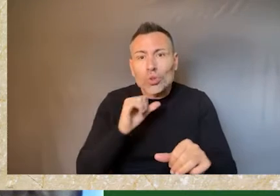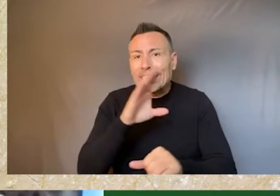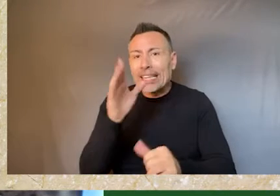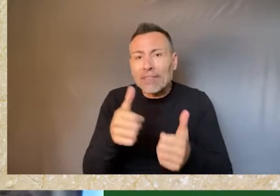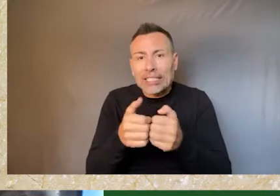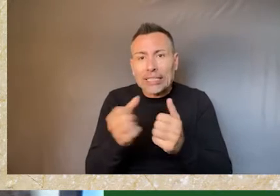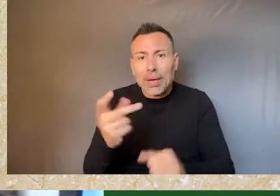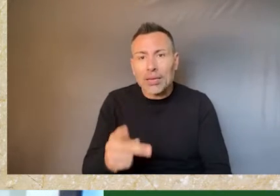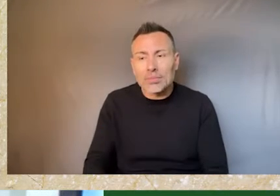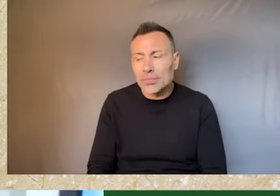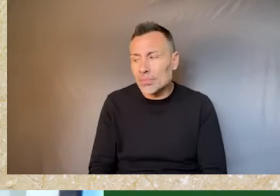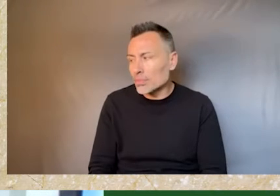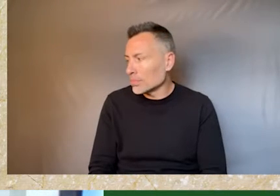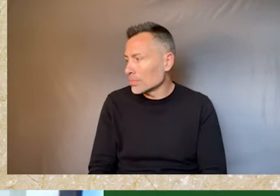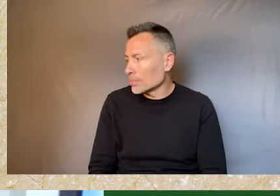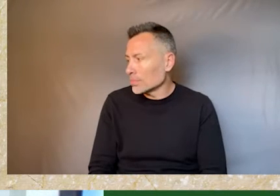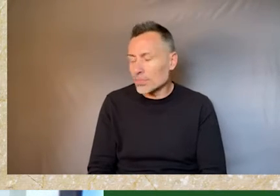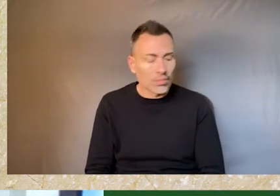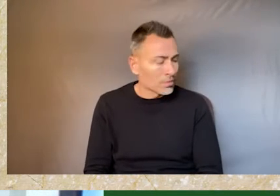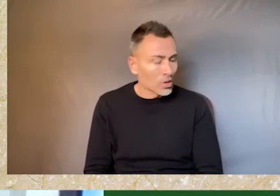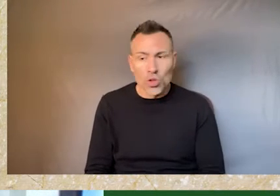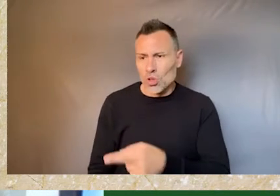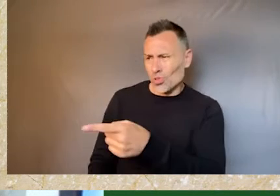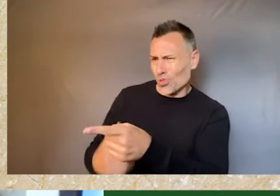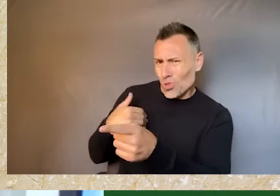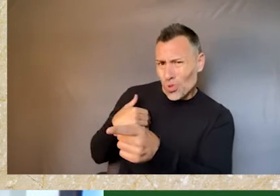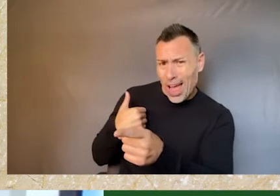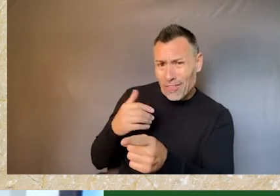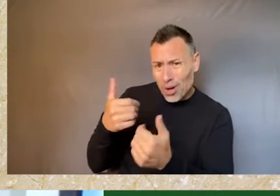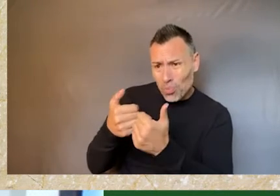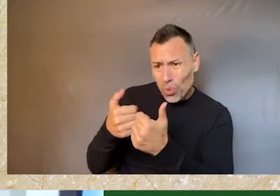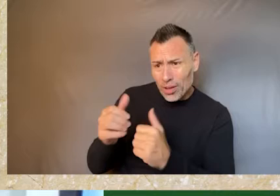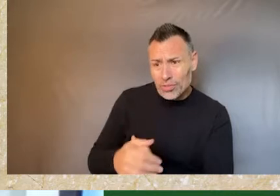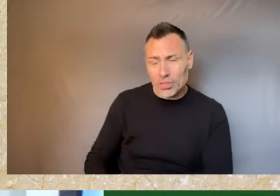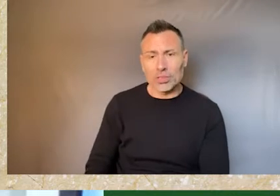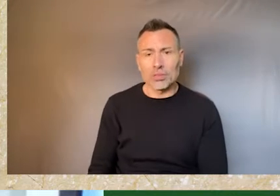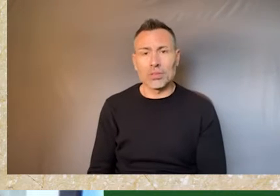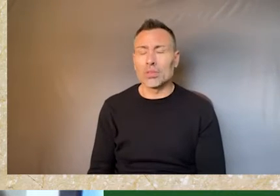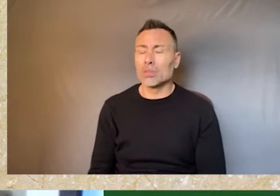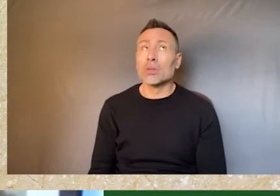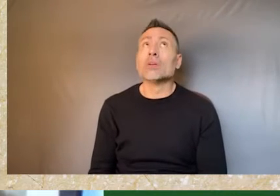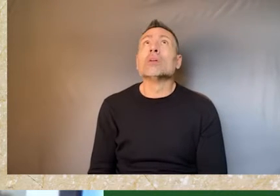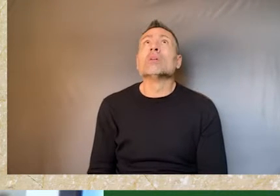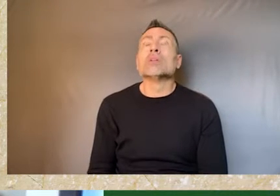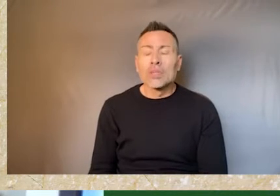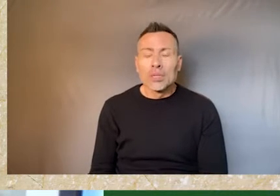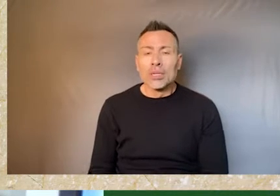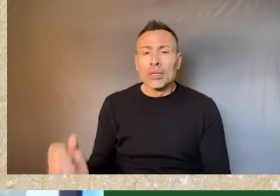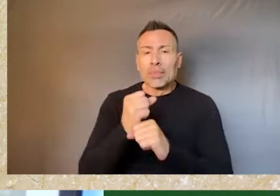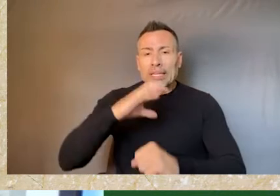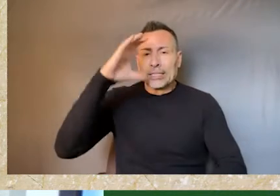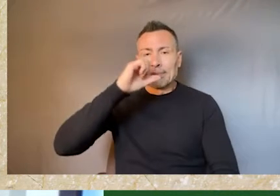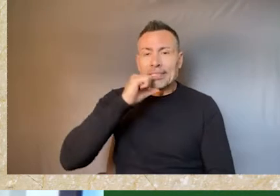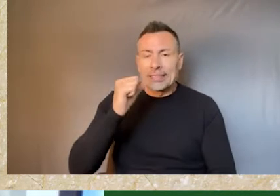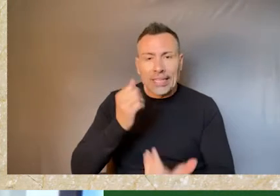back. You've got a boyfriend? Making assumptions is not okay. Don't assume that just because